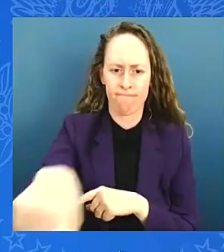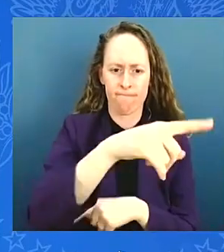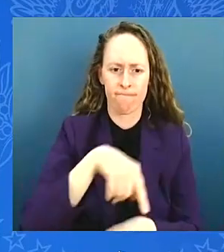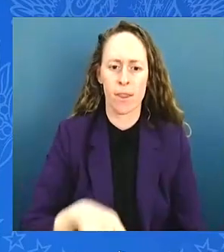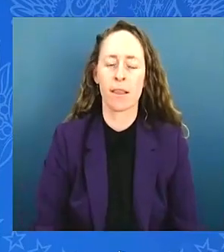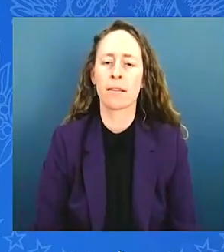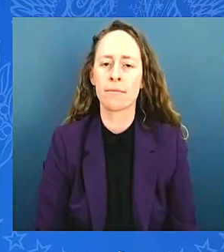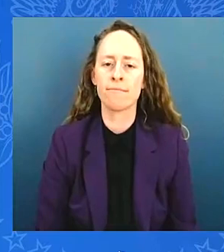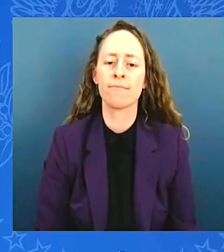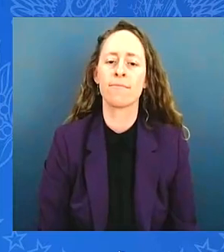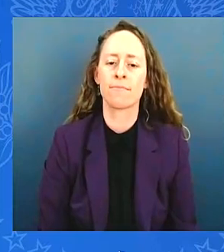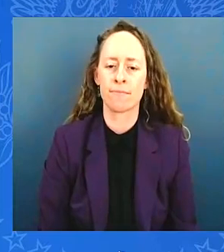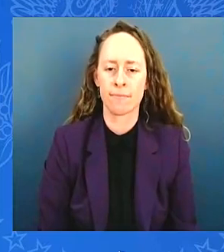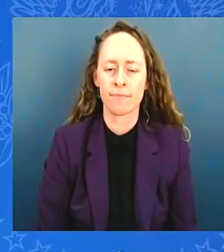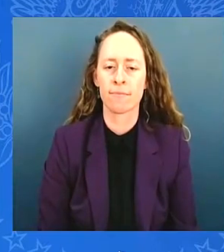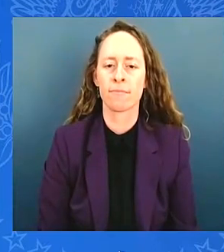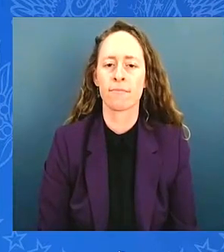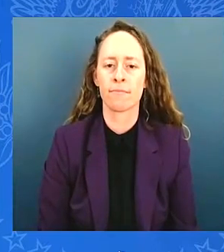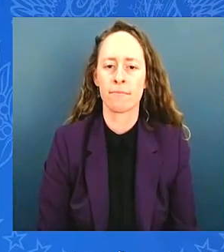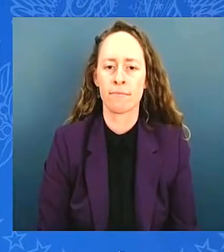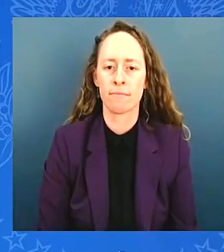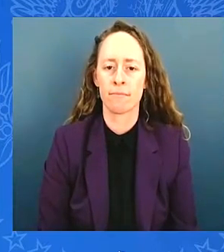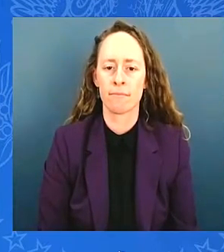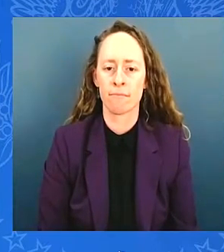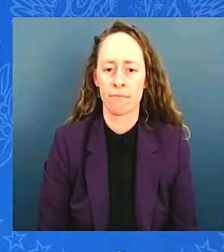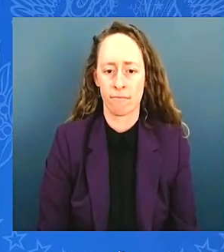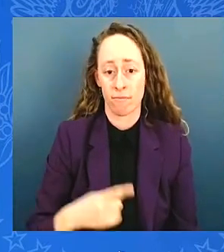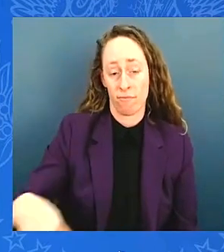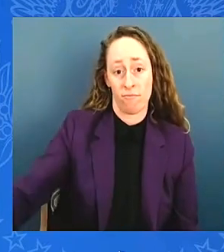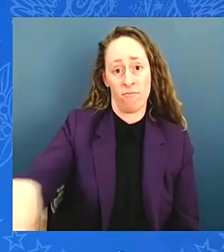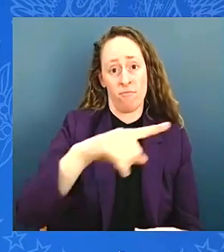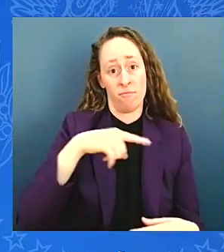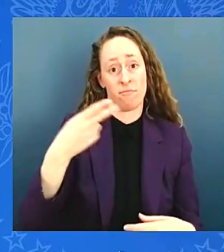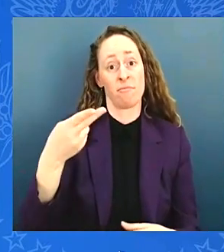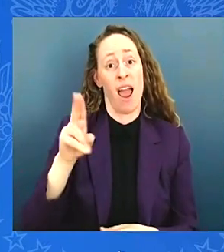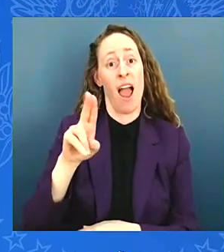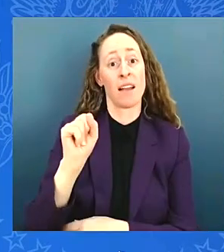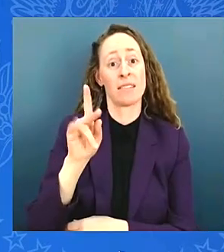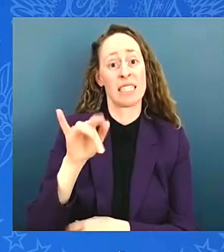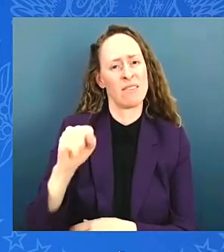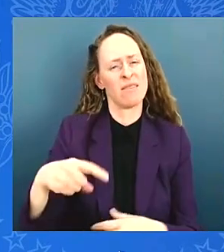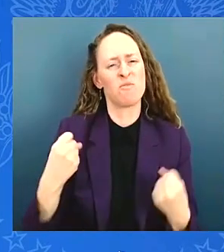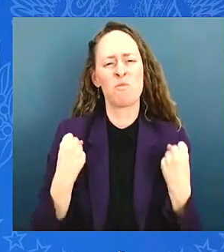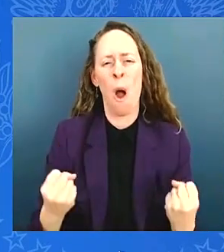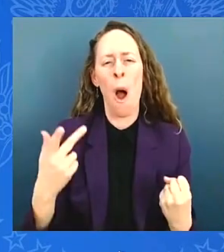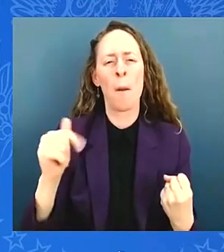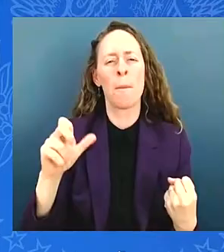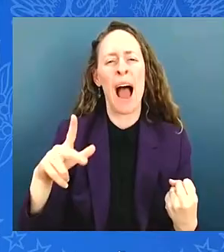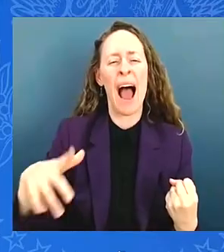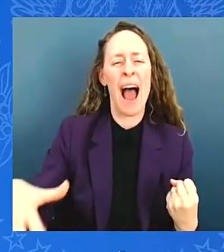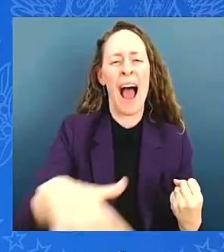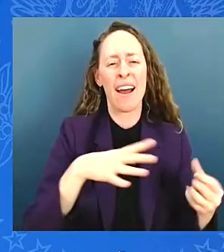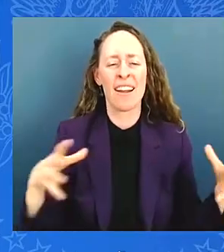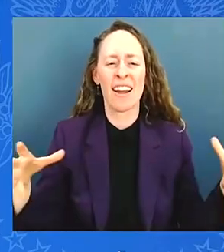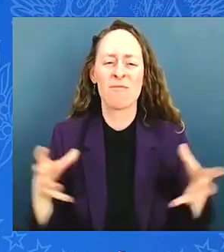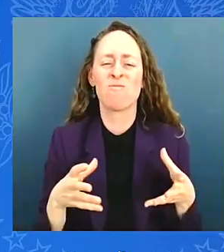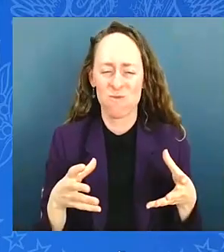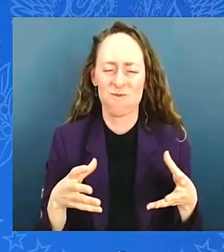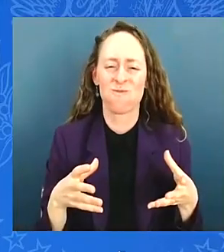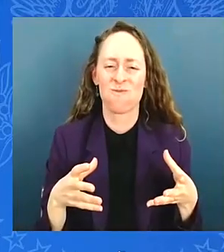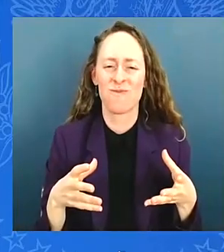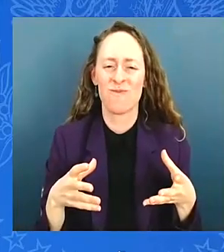We're really a strong pack of Huskies here. We don't have any weakness in the group here. It is just an incredibly